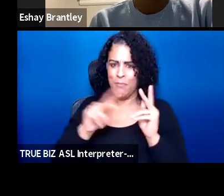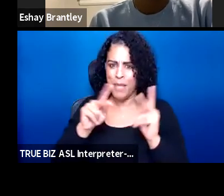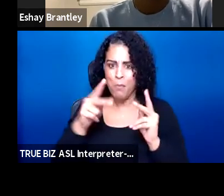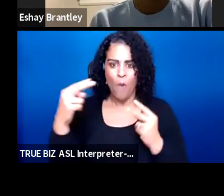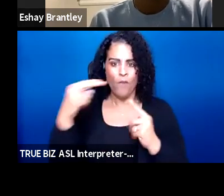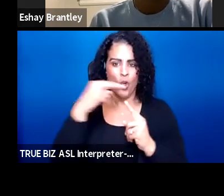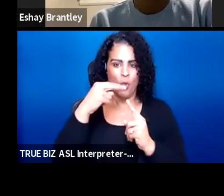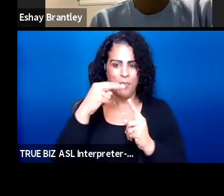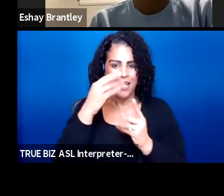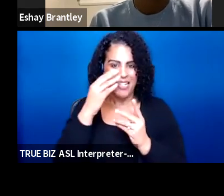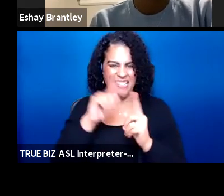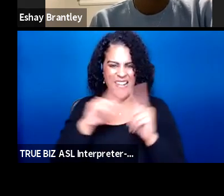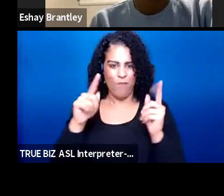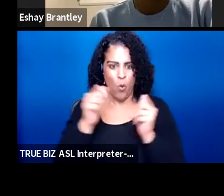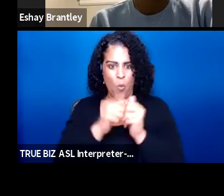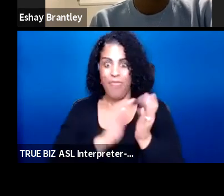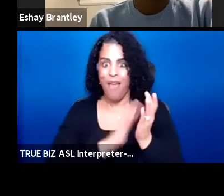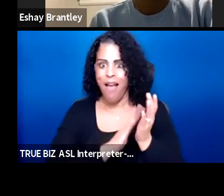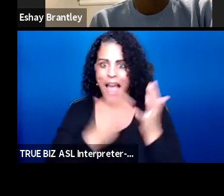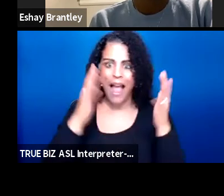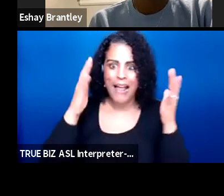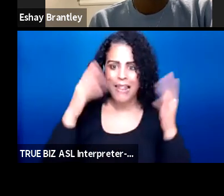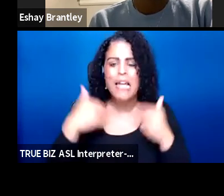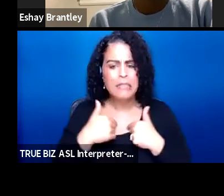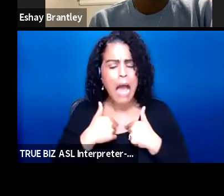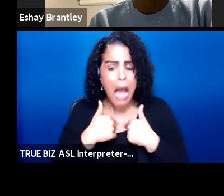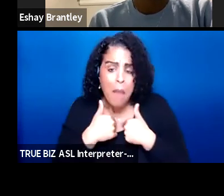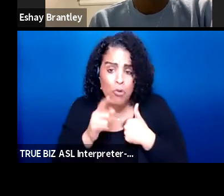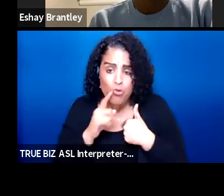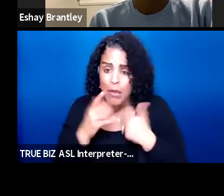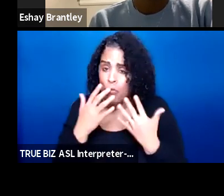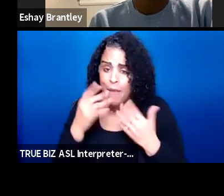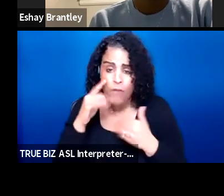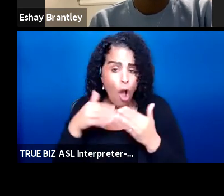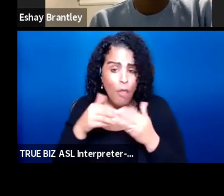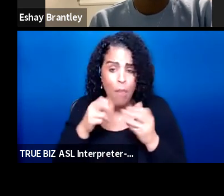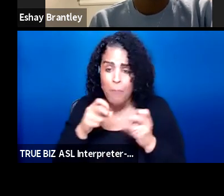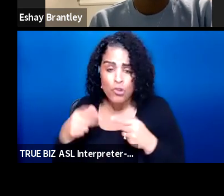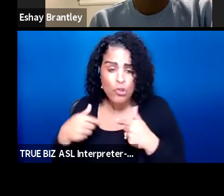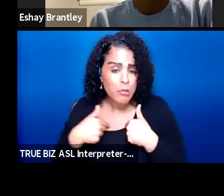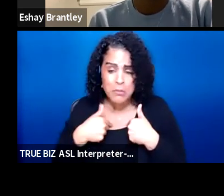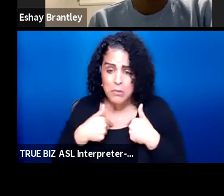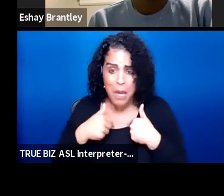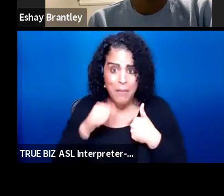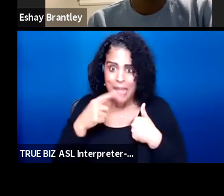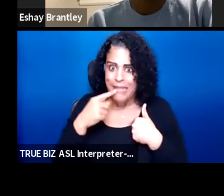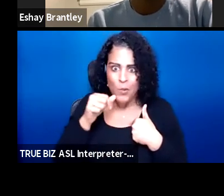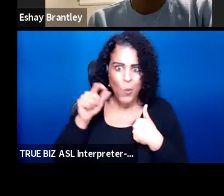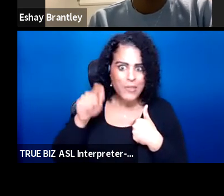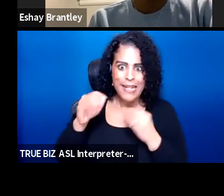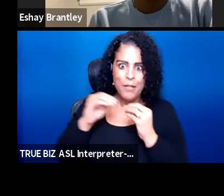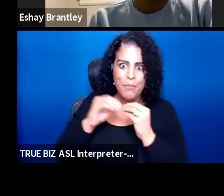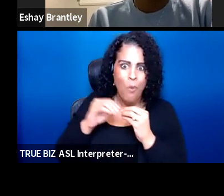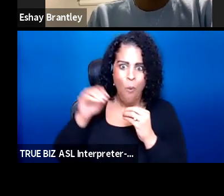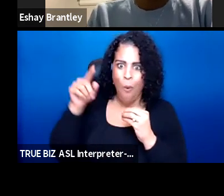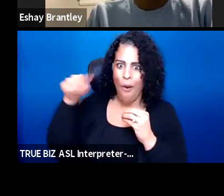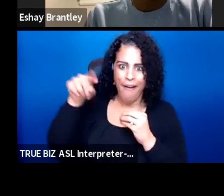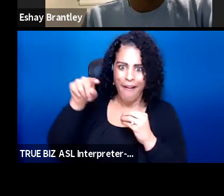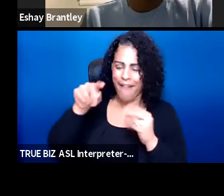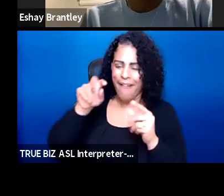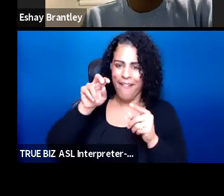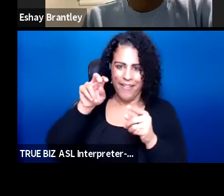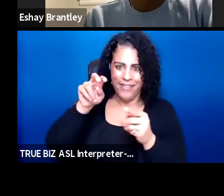of the accolades I've gotten, and I'm grateful for all of the opportunities. I ain't trying to say I don't want no more fellowships, but I am trying to say is that,